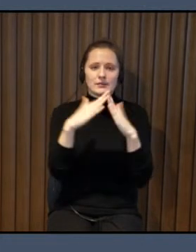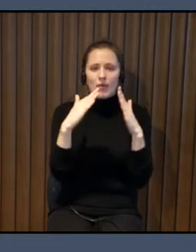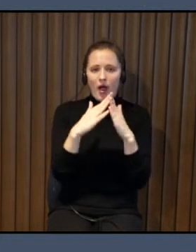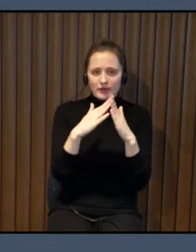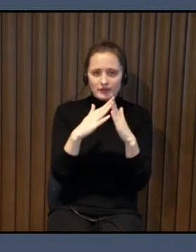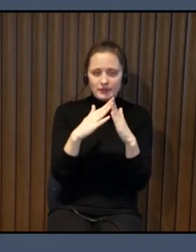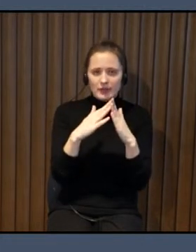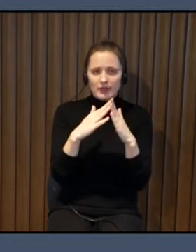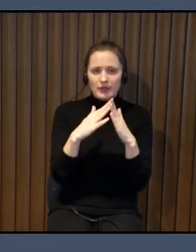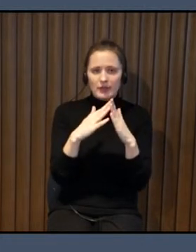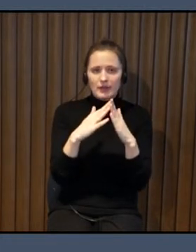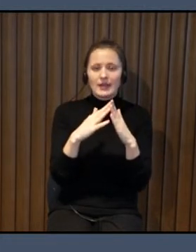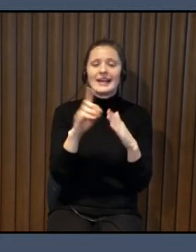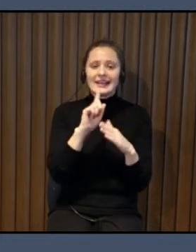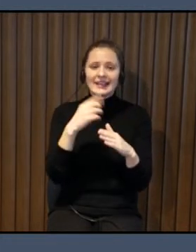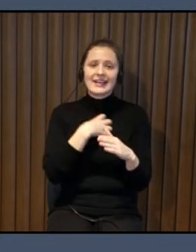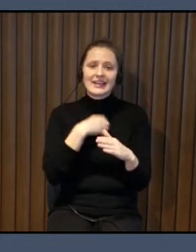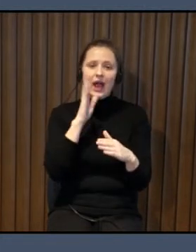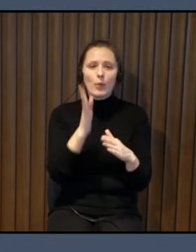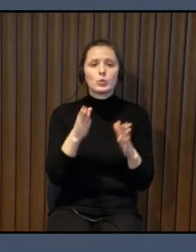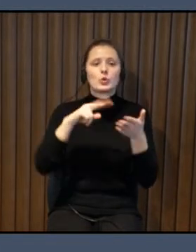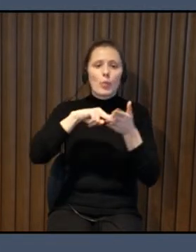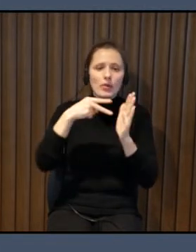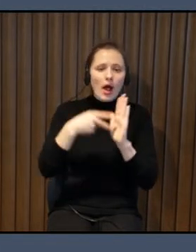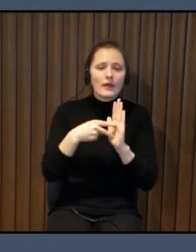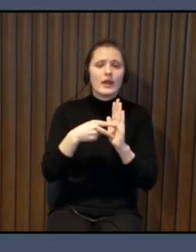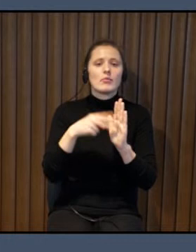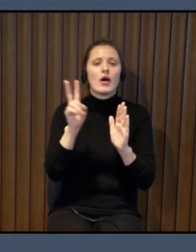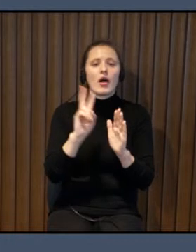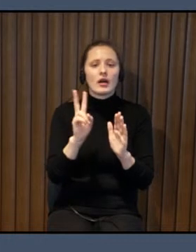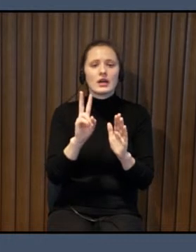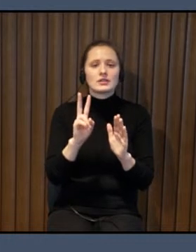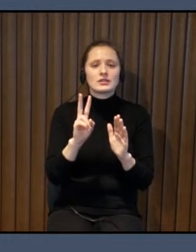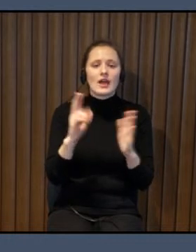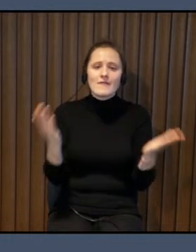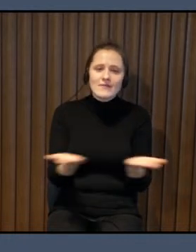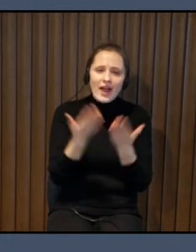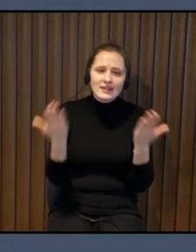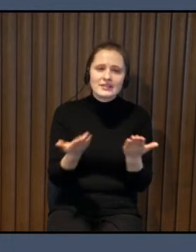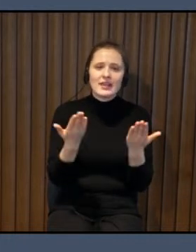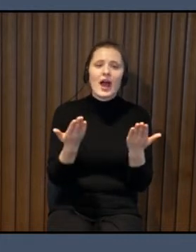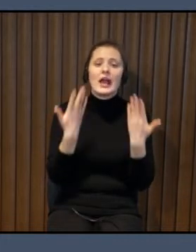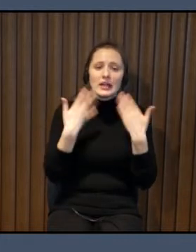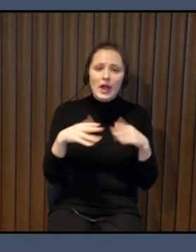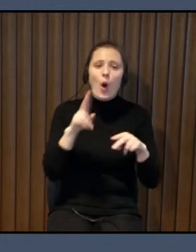2010 we are adopting or building new houses that